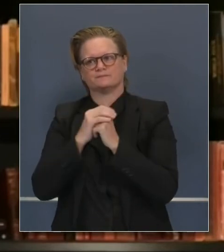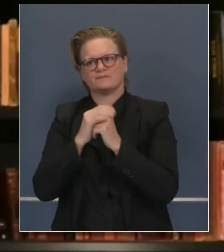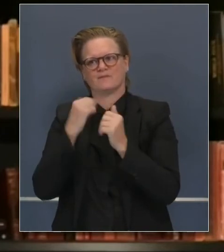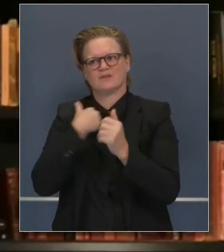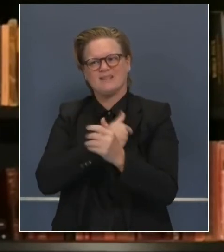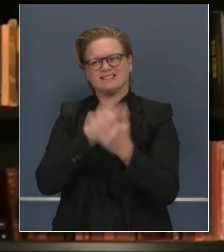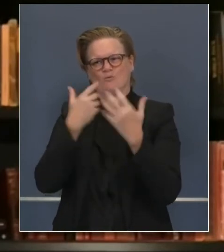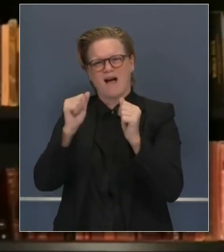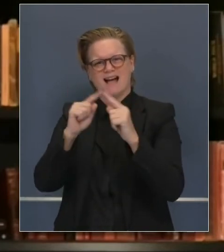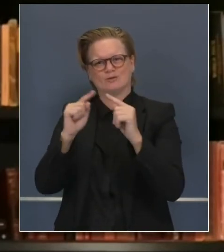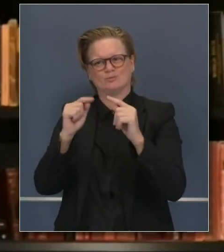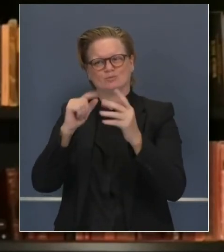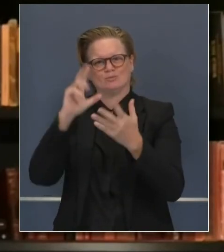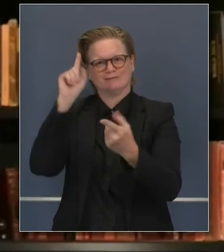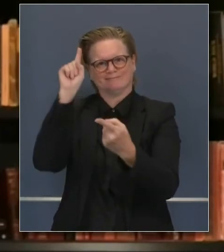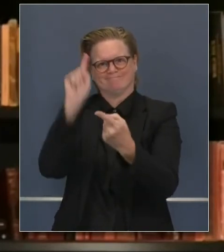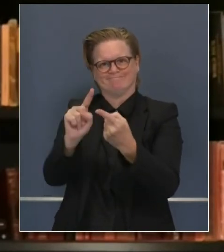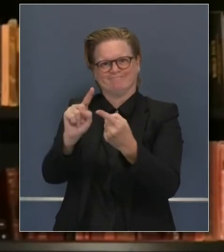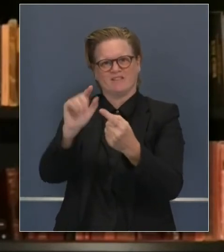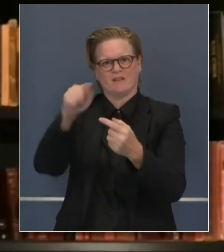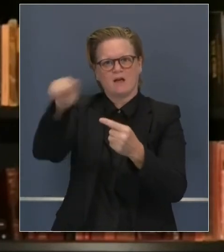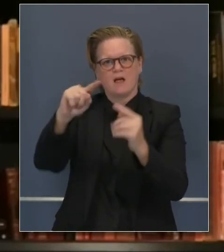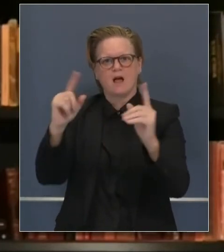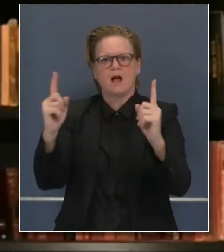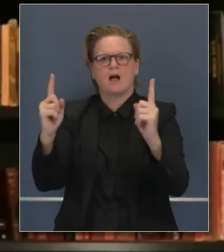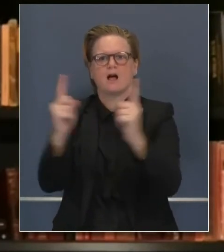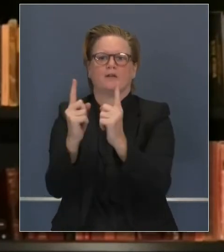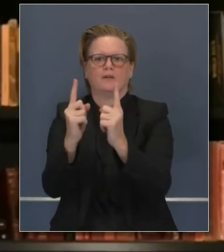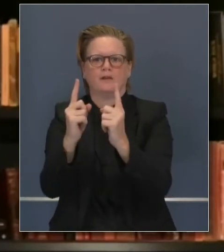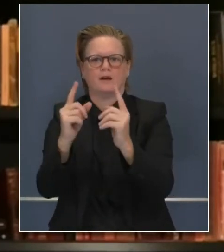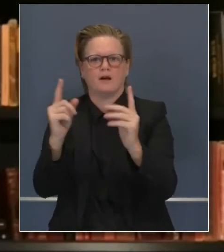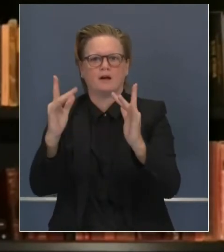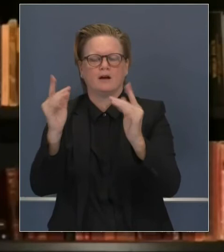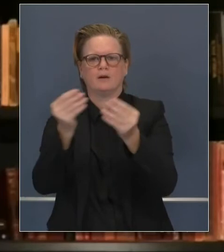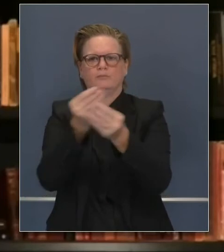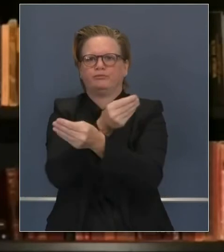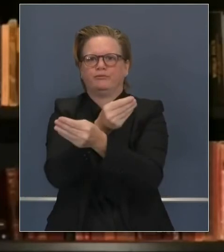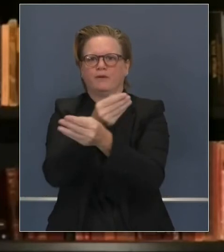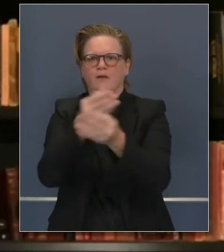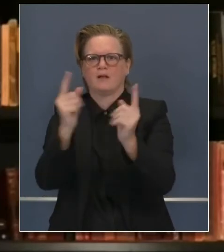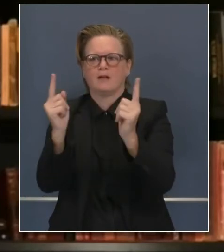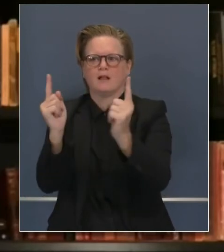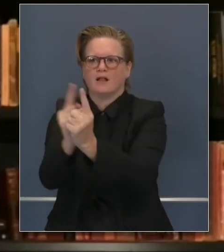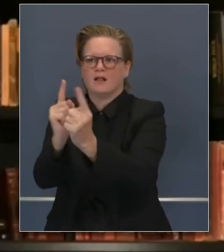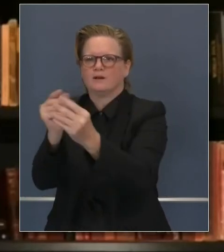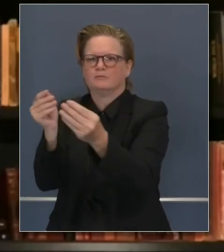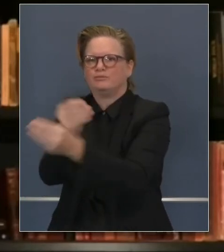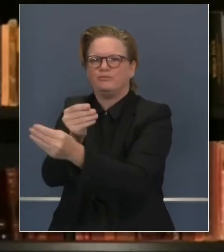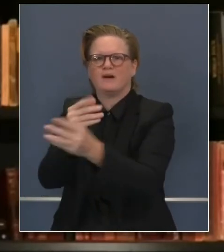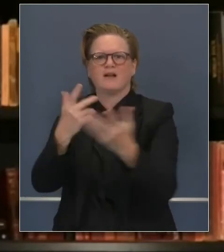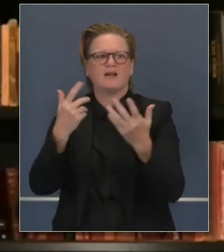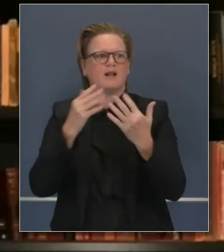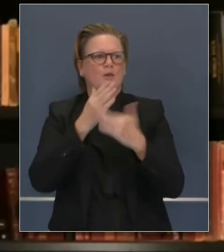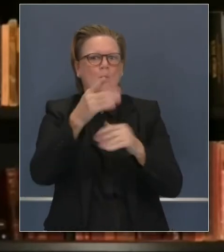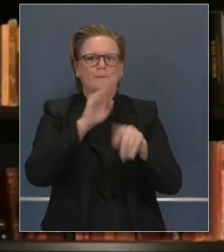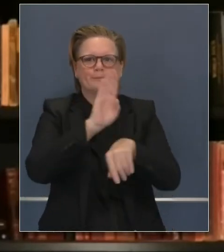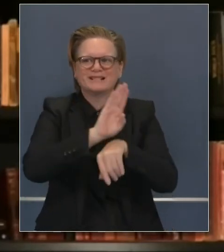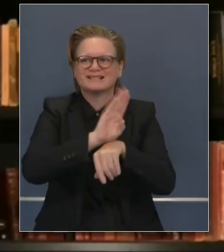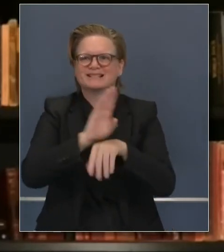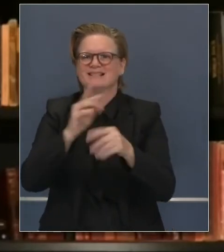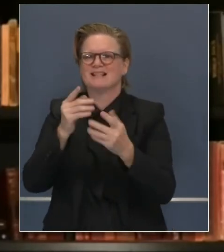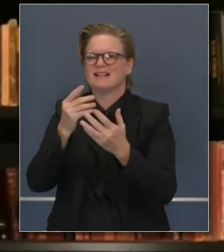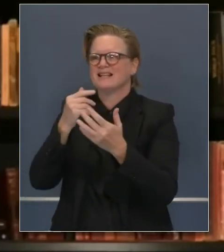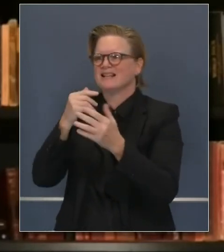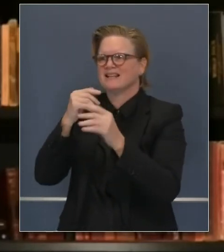contact that occurs in many of these establishments. And that's why we are moving forward. We want to encourage activities outdoors,